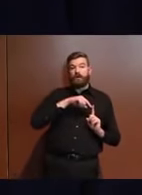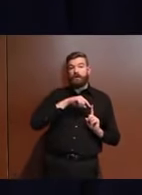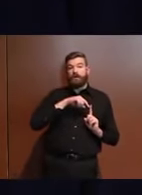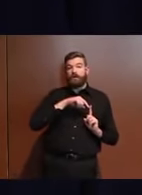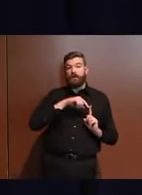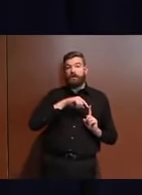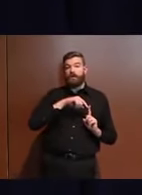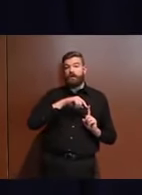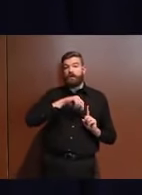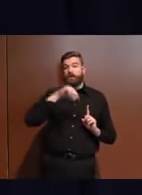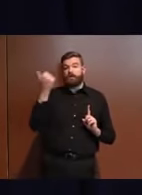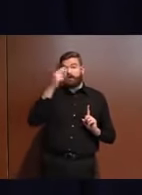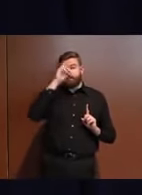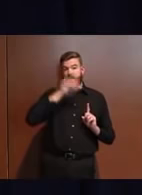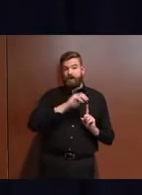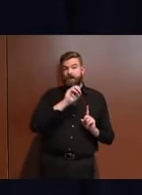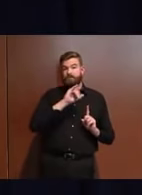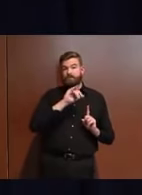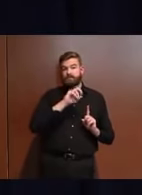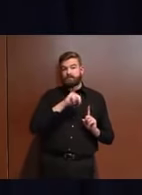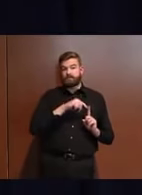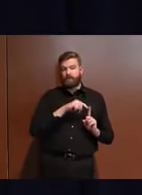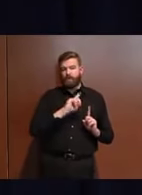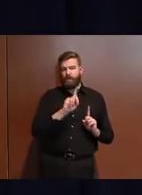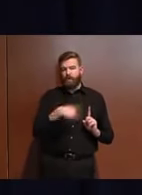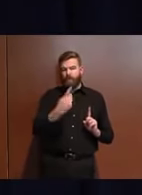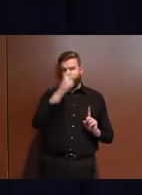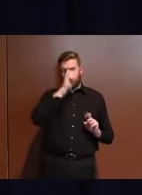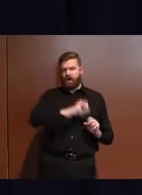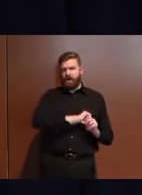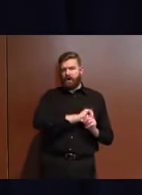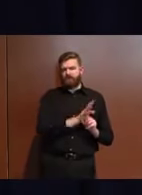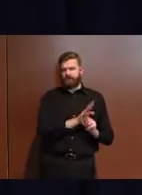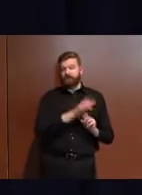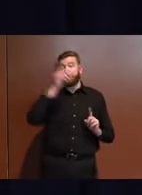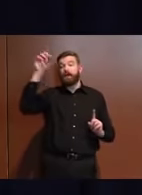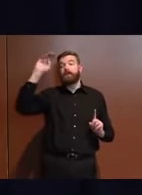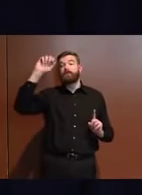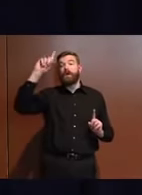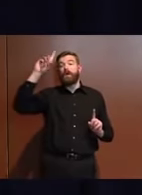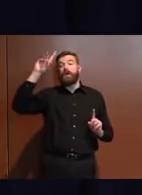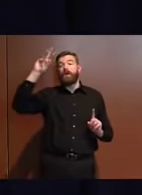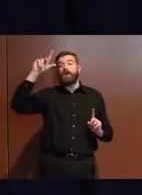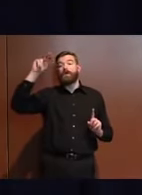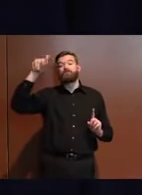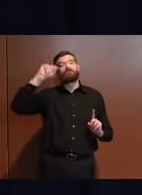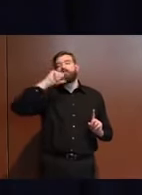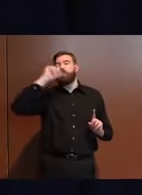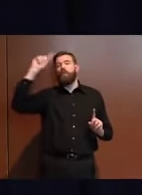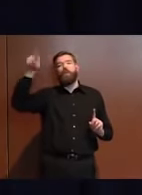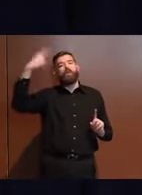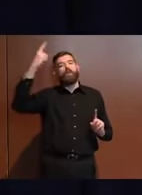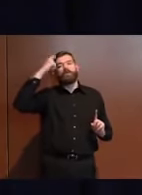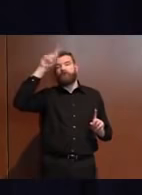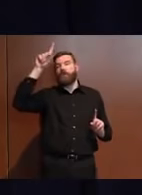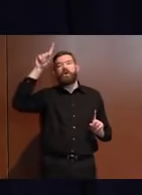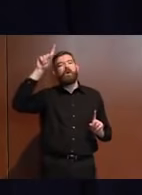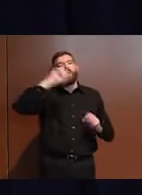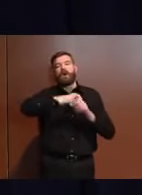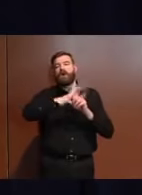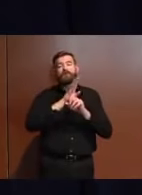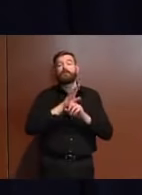full negative pressure. And the bioethics, you met, I guess in the beginning of this